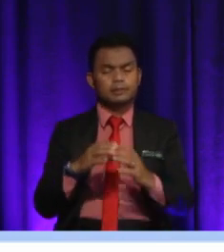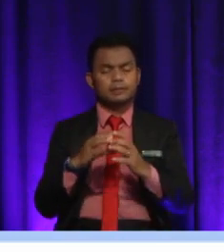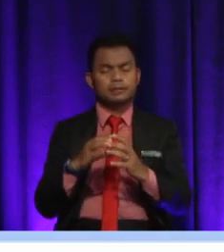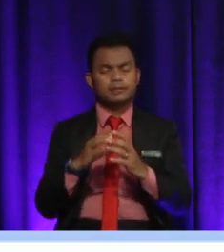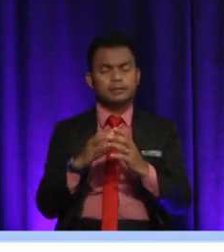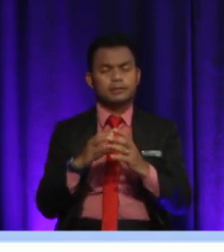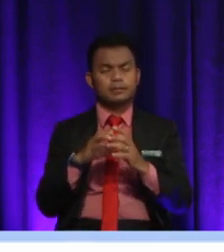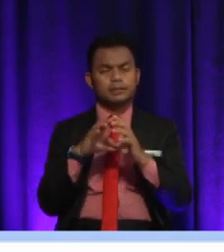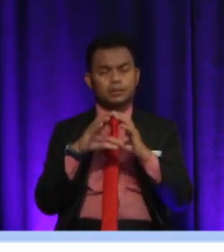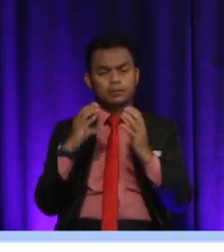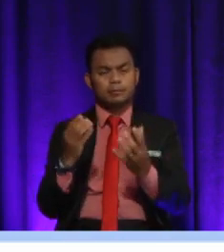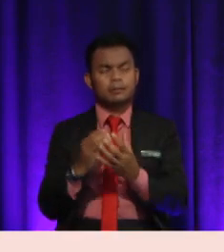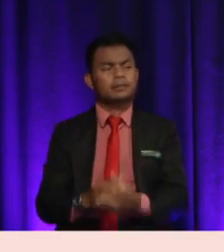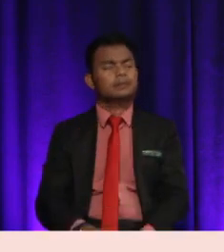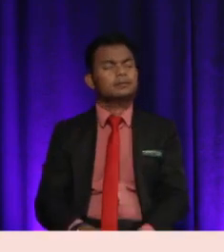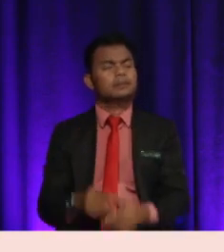D?